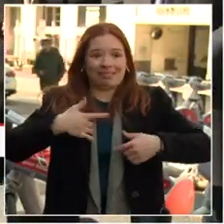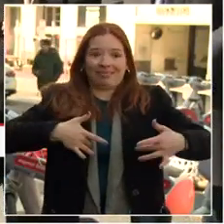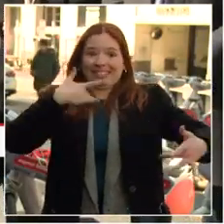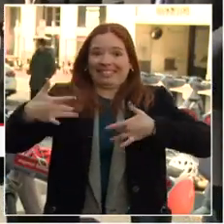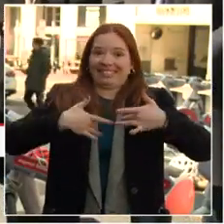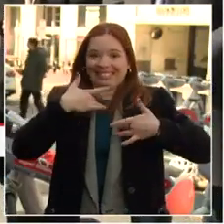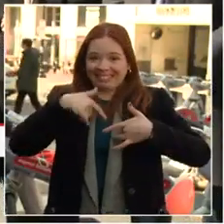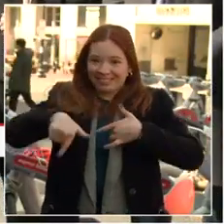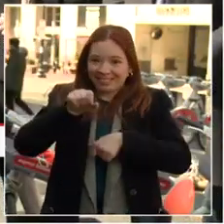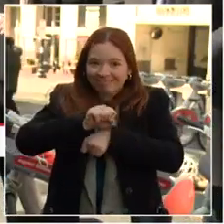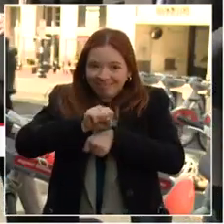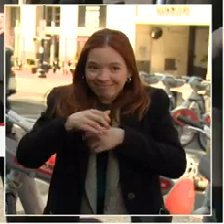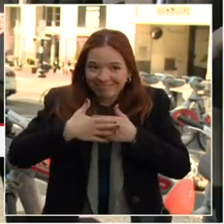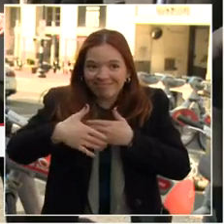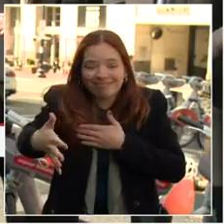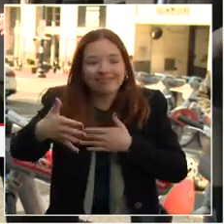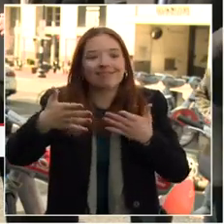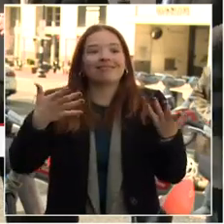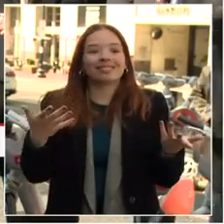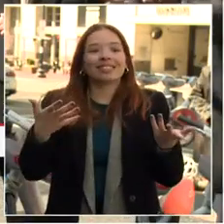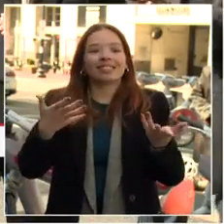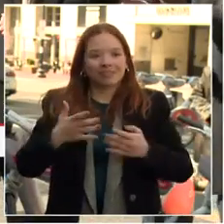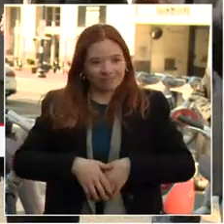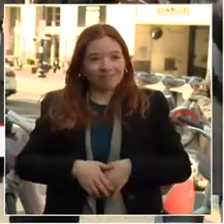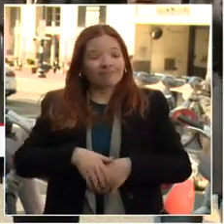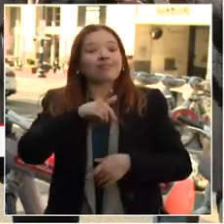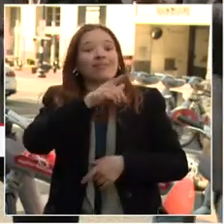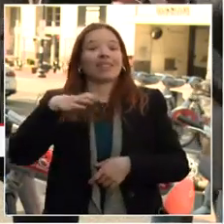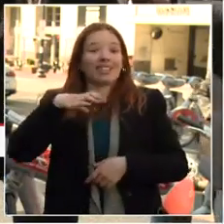introduce Councilmember Charles Allen. Thank you.